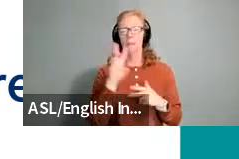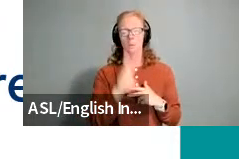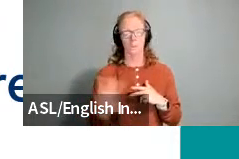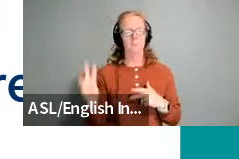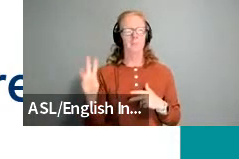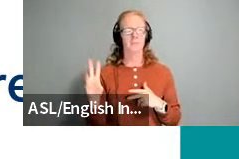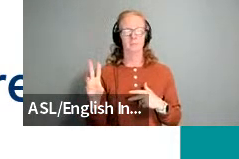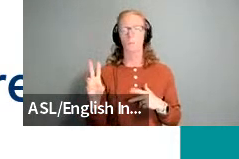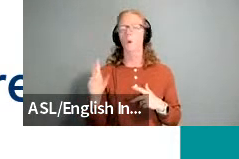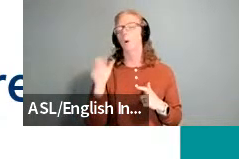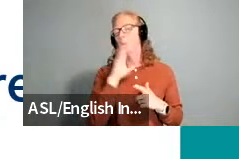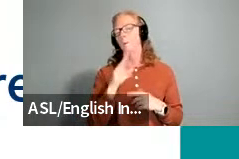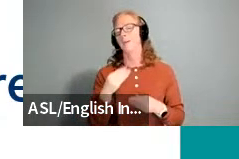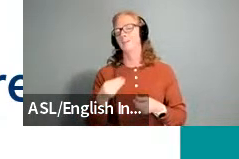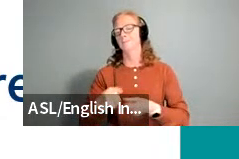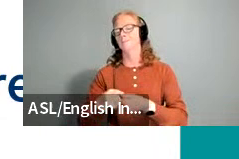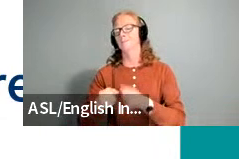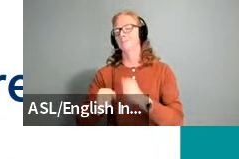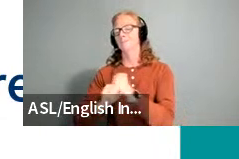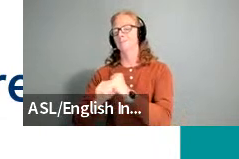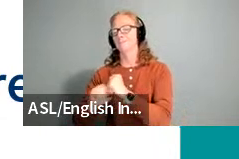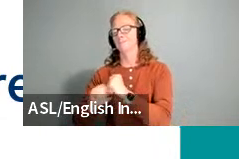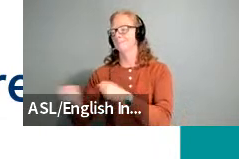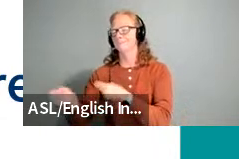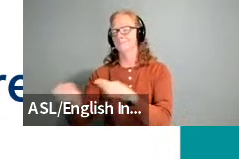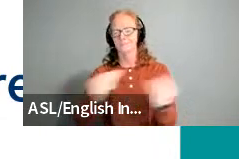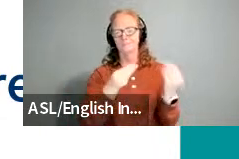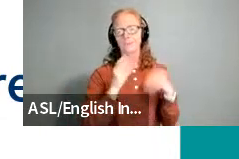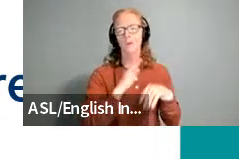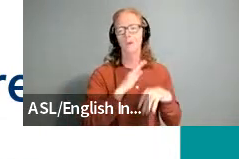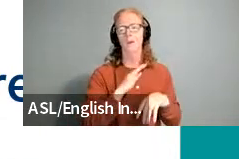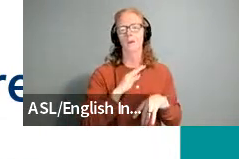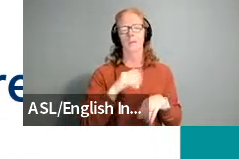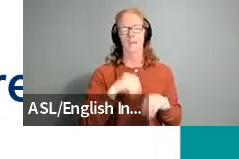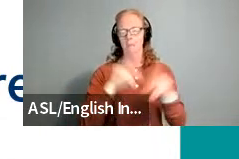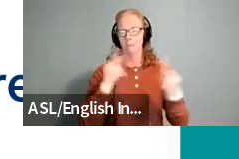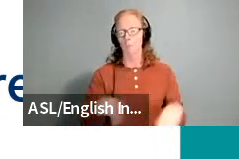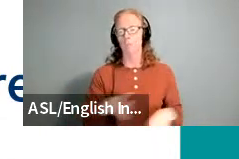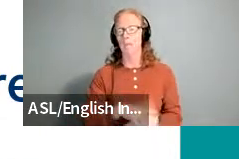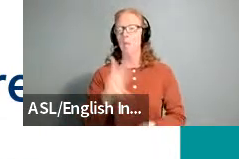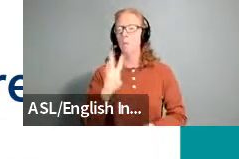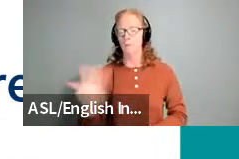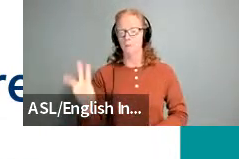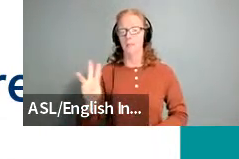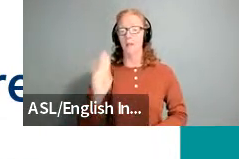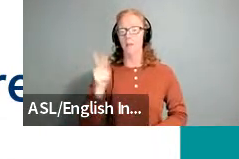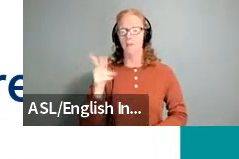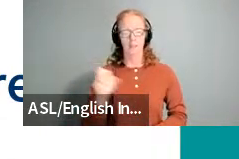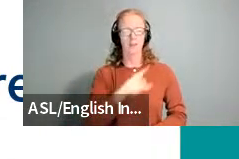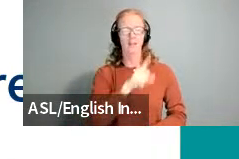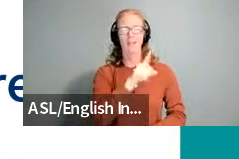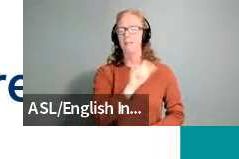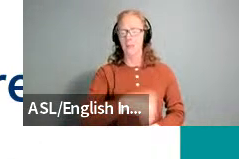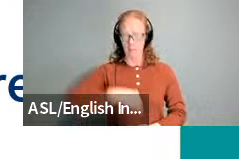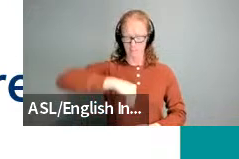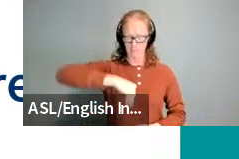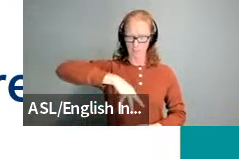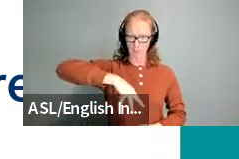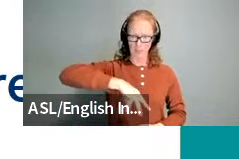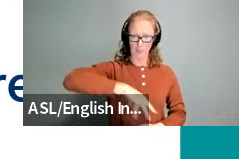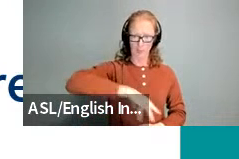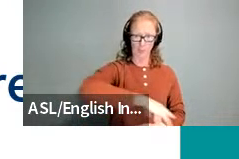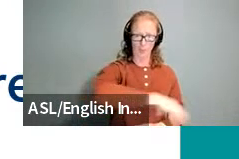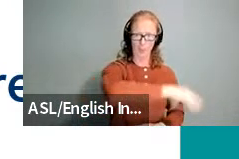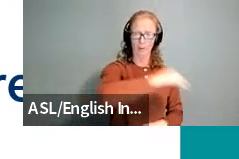ground canvassing, as well as providing website updates. And this is just to identify information that will